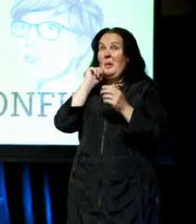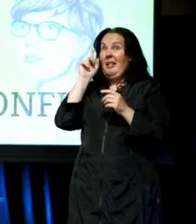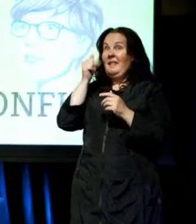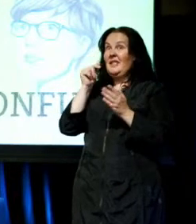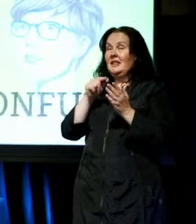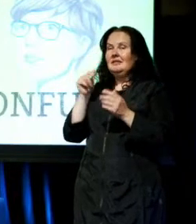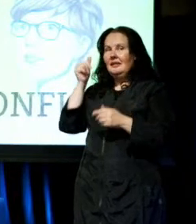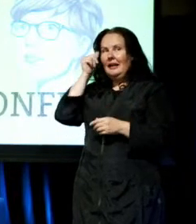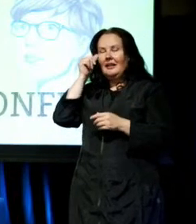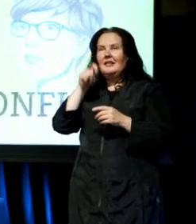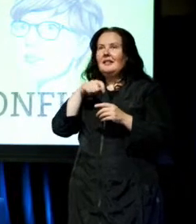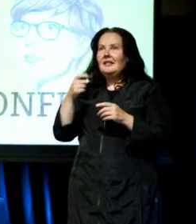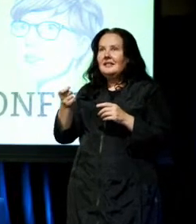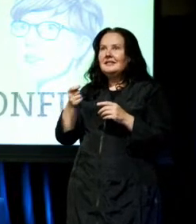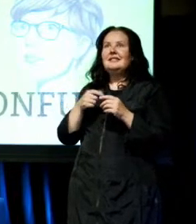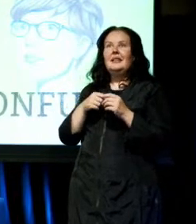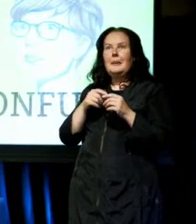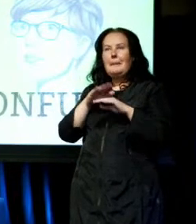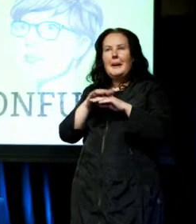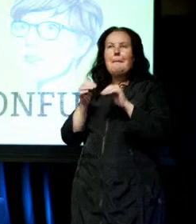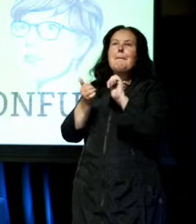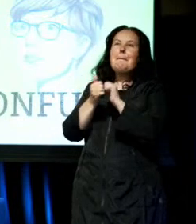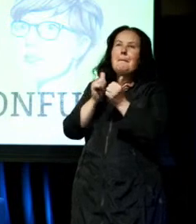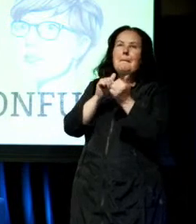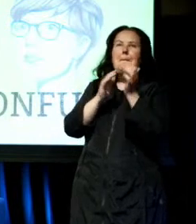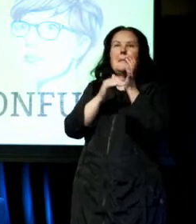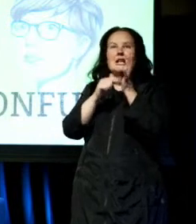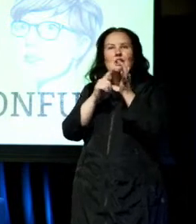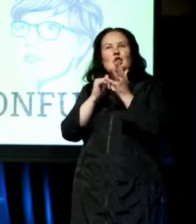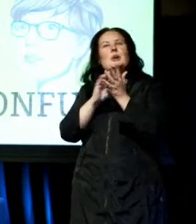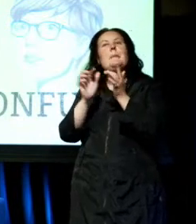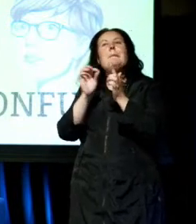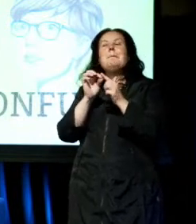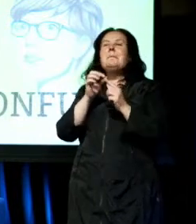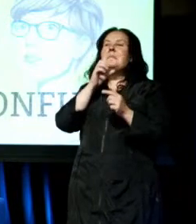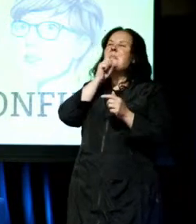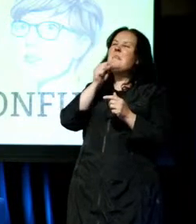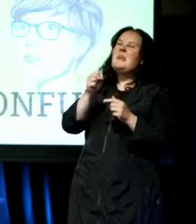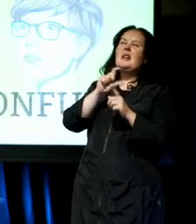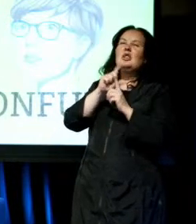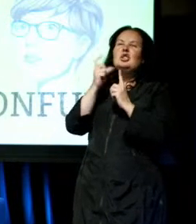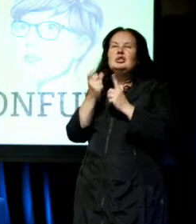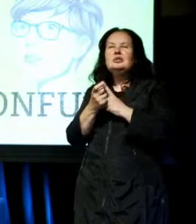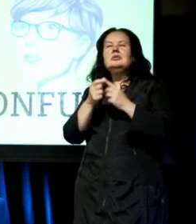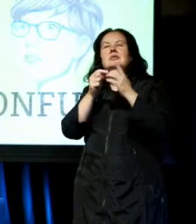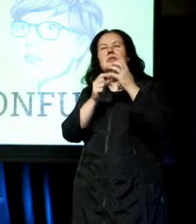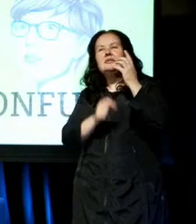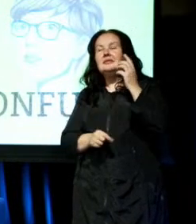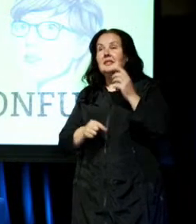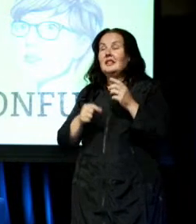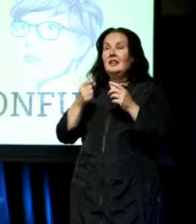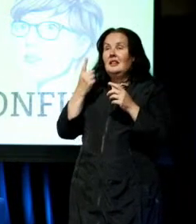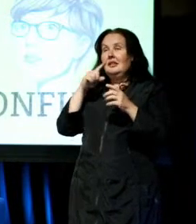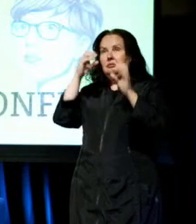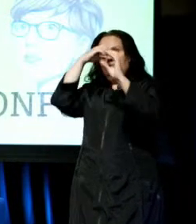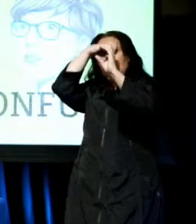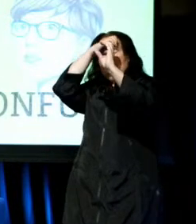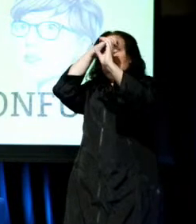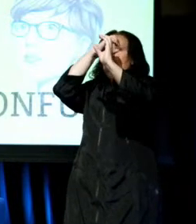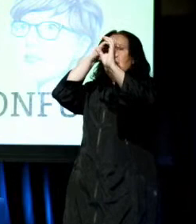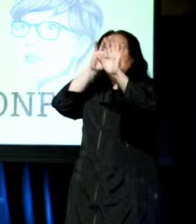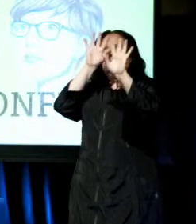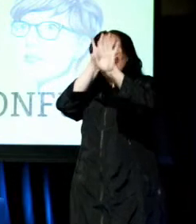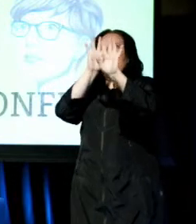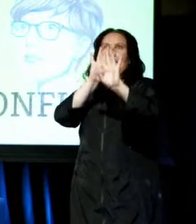ocean as well. And it was about mateship and masculinity and all that. Then there was a psychedelic episode on the Swan River. Absolutely.